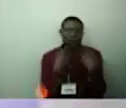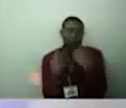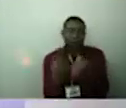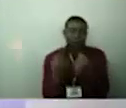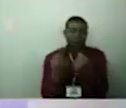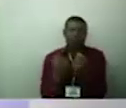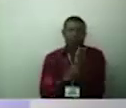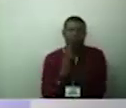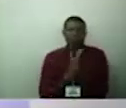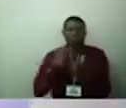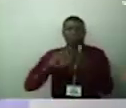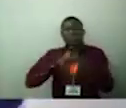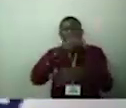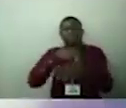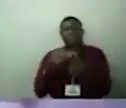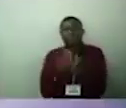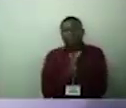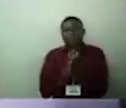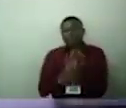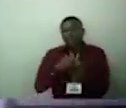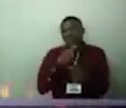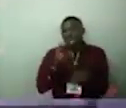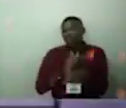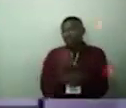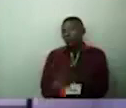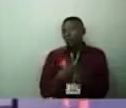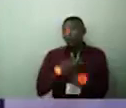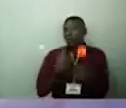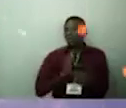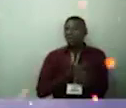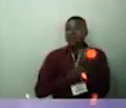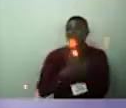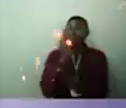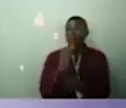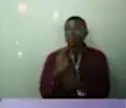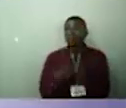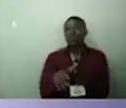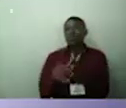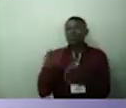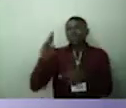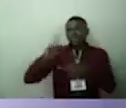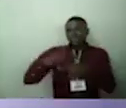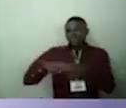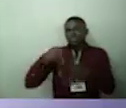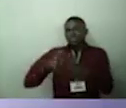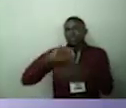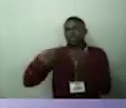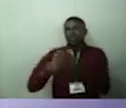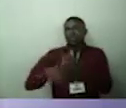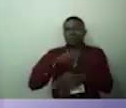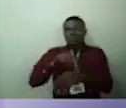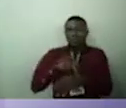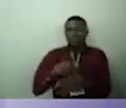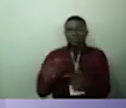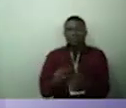also. And this interest is again the interest of our God. And she sits on the nations and wants